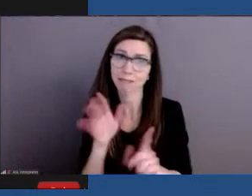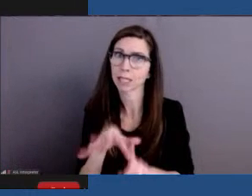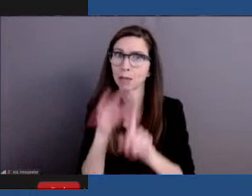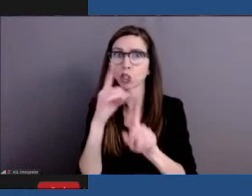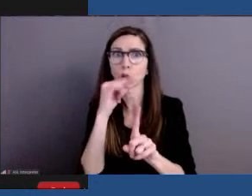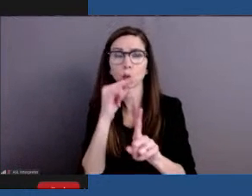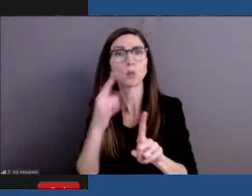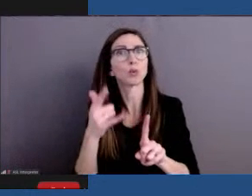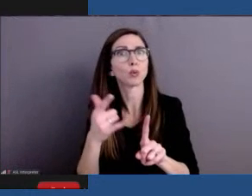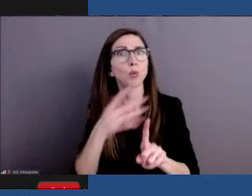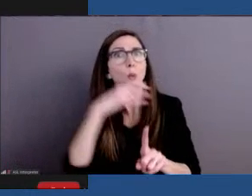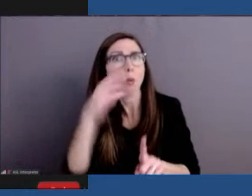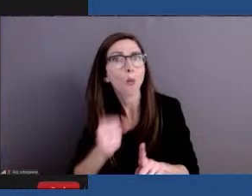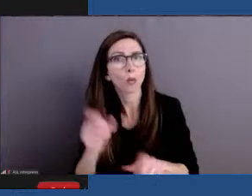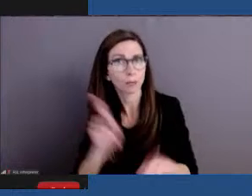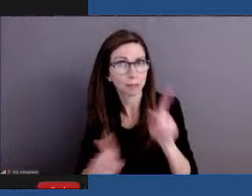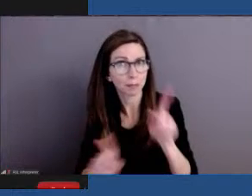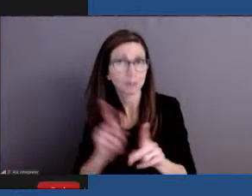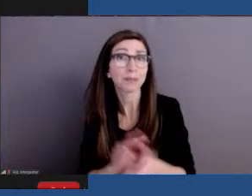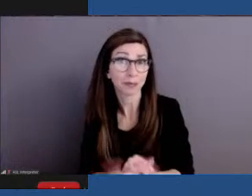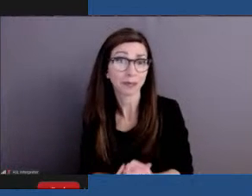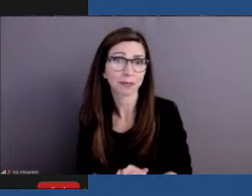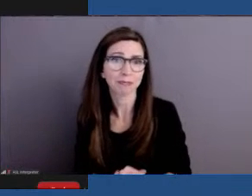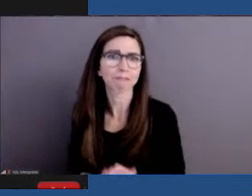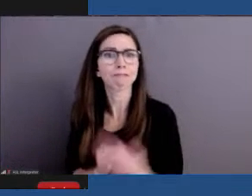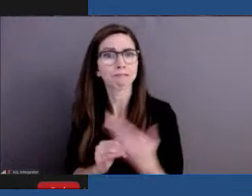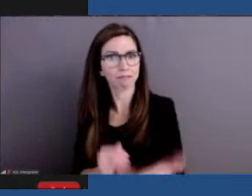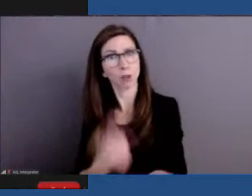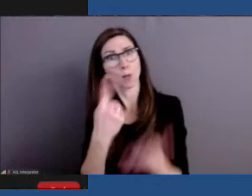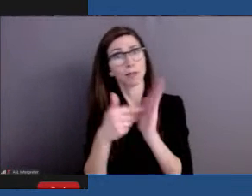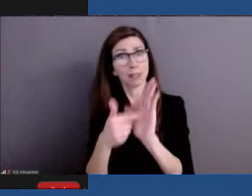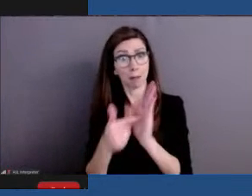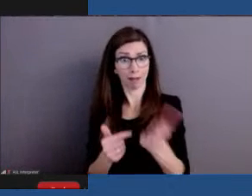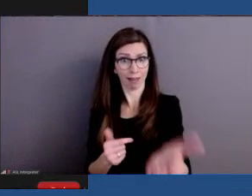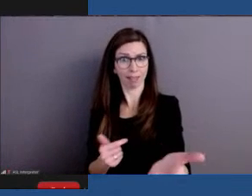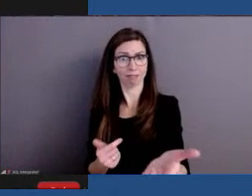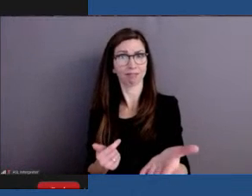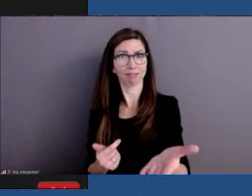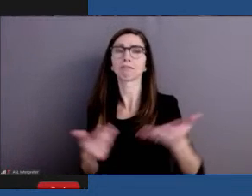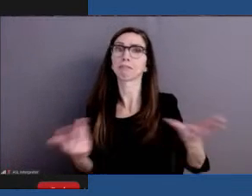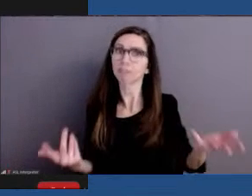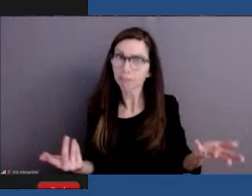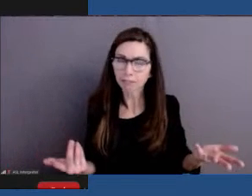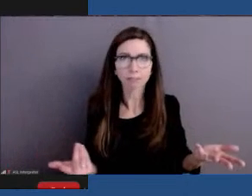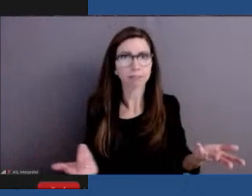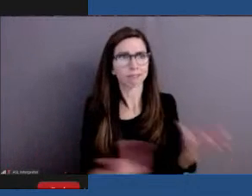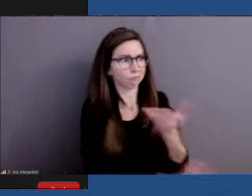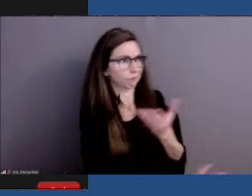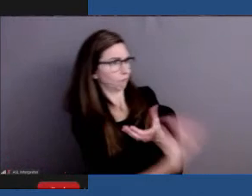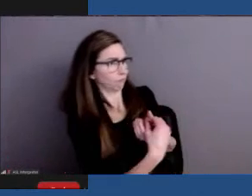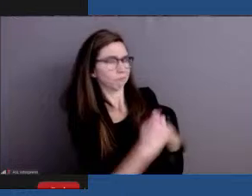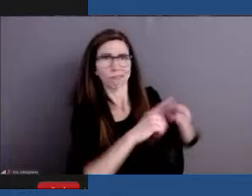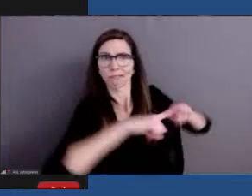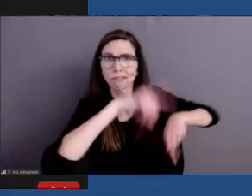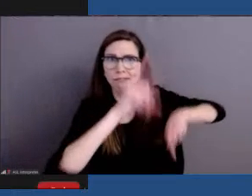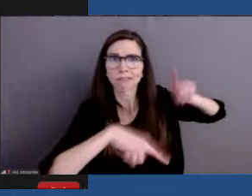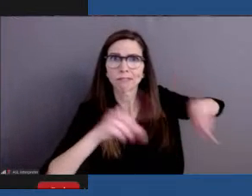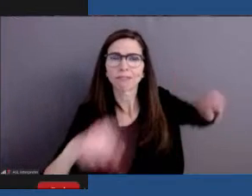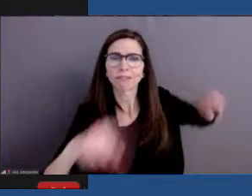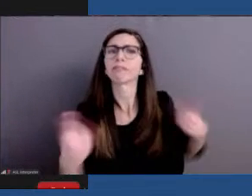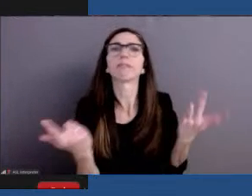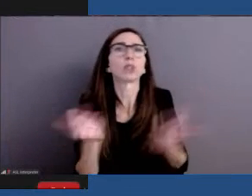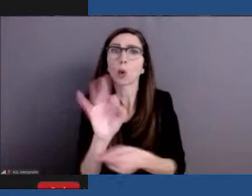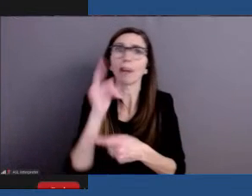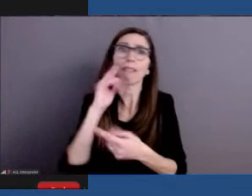So this is an example of engaging a broad range of users within the design process.